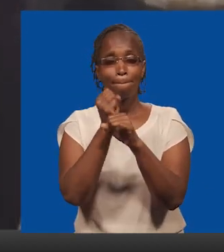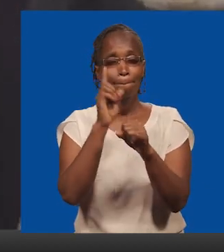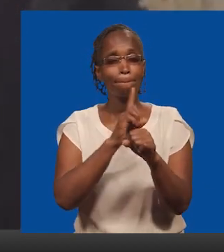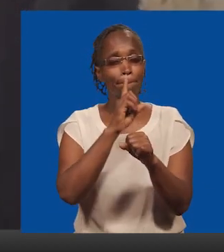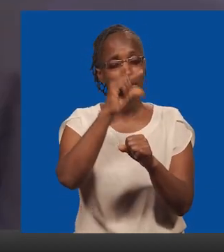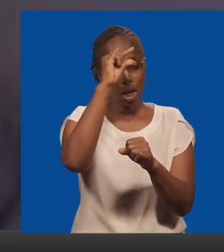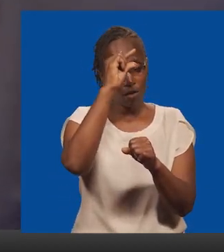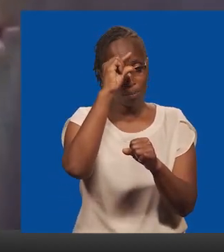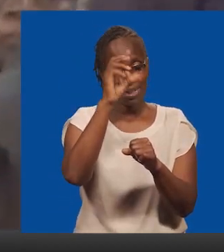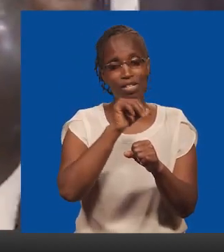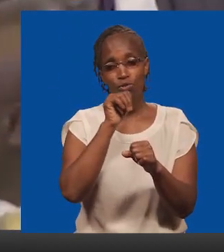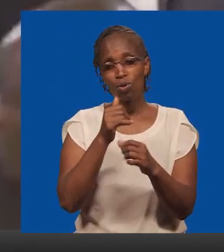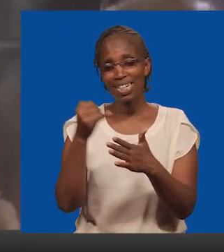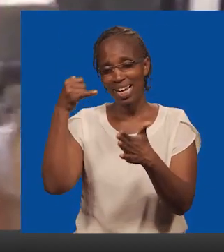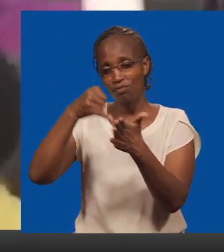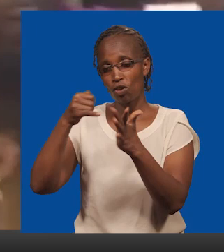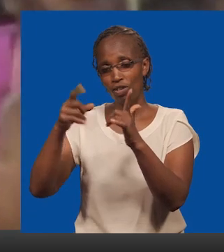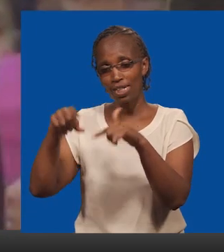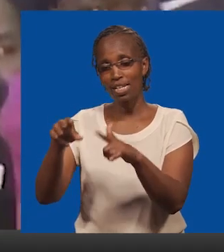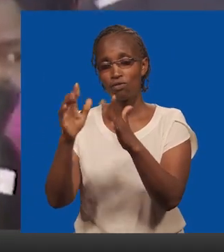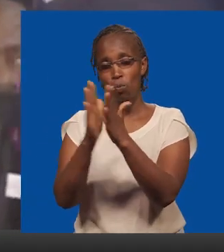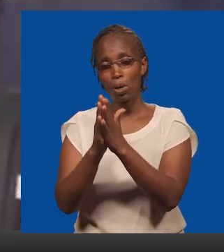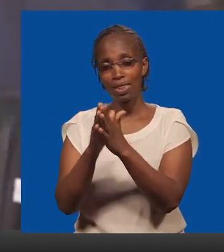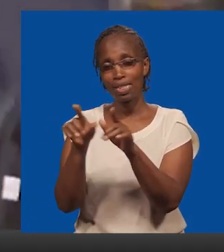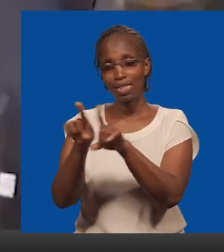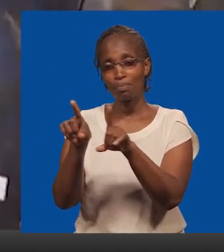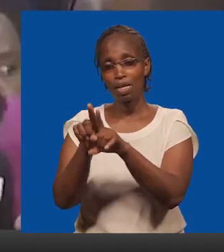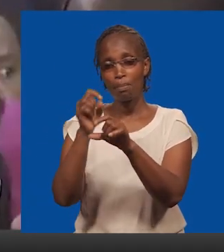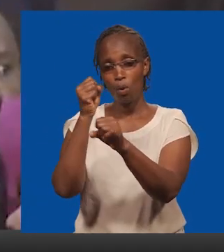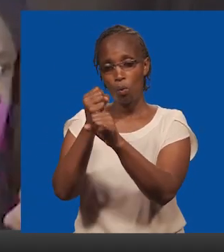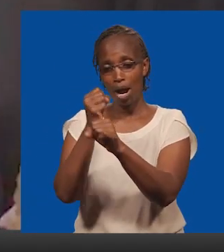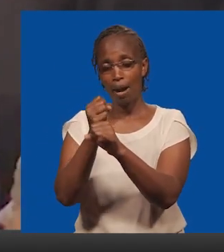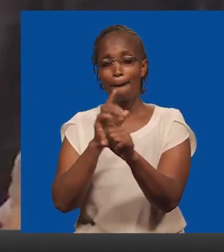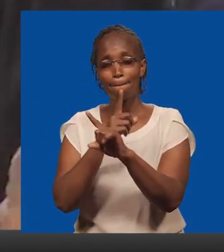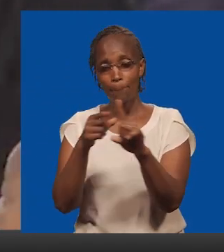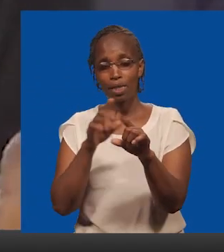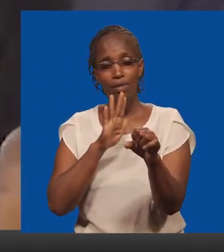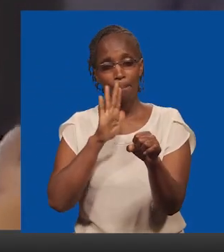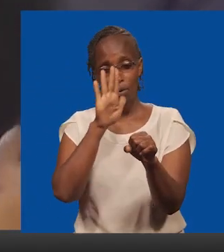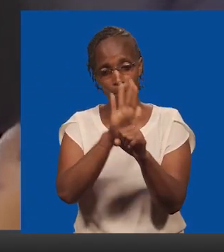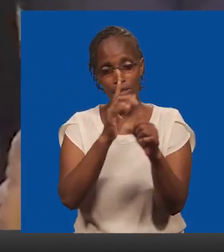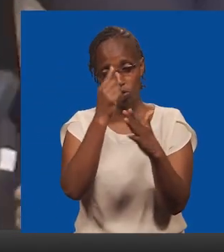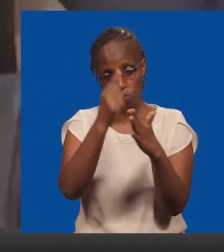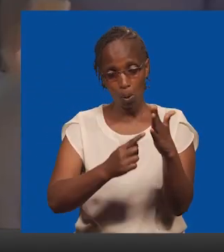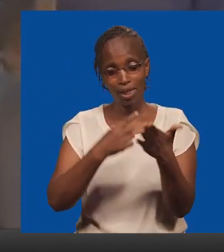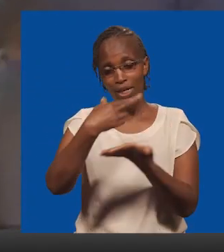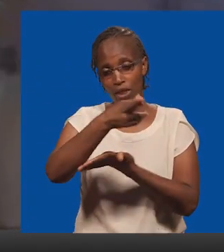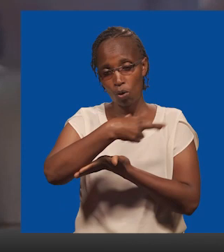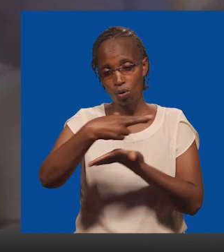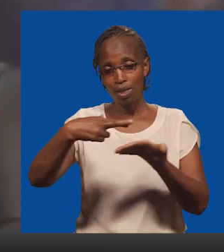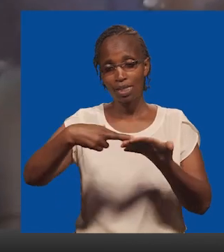ikiwemo kuhakikisha serikali haingililiani na utendakazi wa tume hiyo, bunge likishauriwa